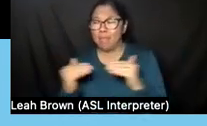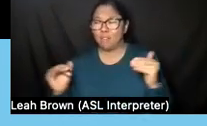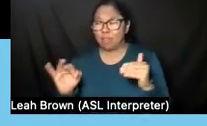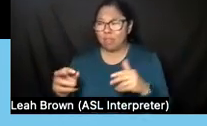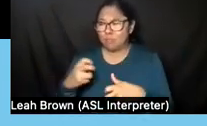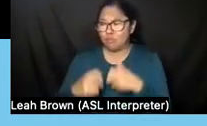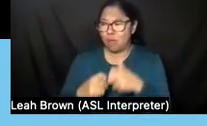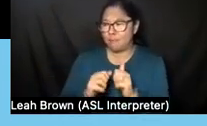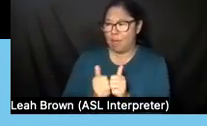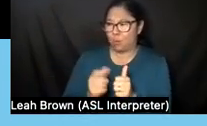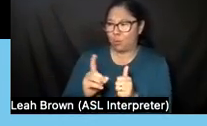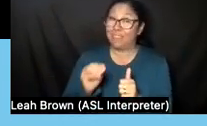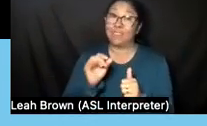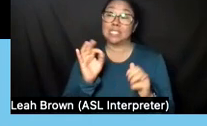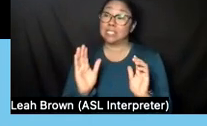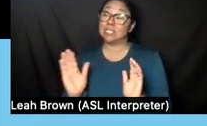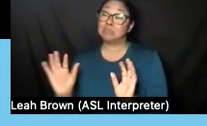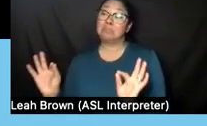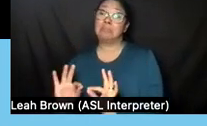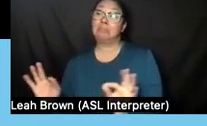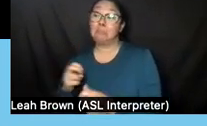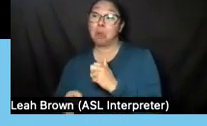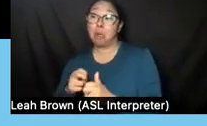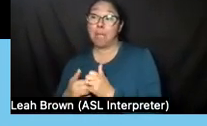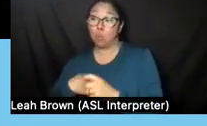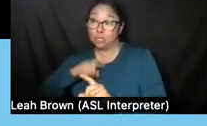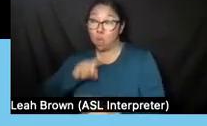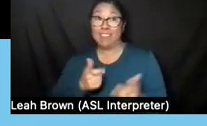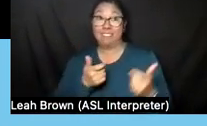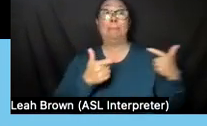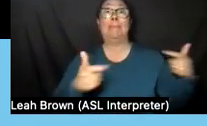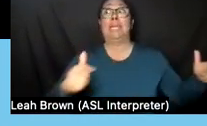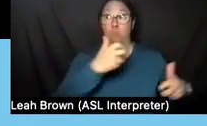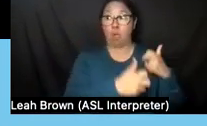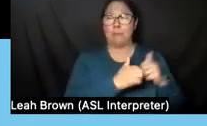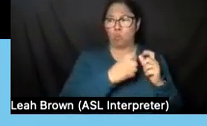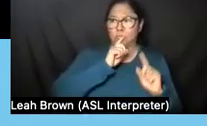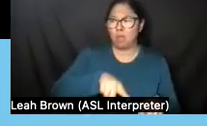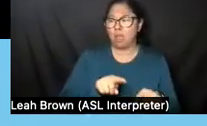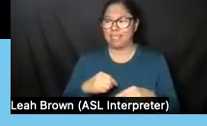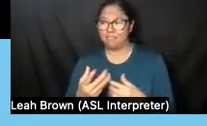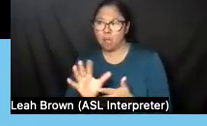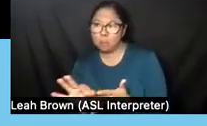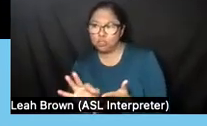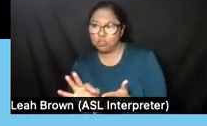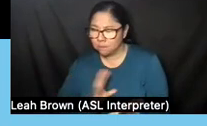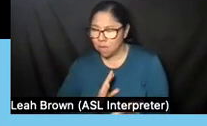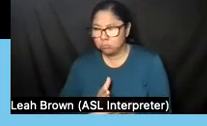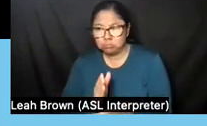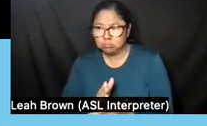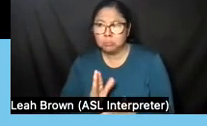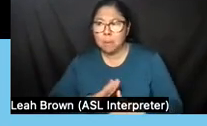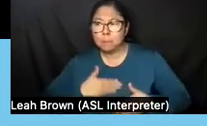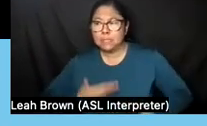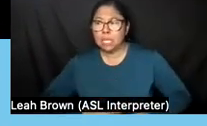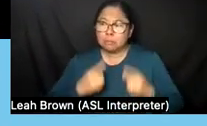respond? If there's a small problem, what are some other ways that we can respond differently? So giving them those options of, hey, it's okay to be upset. What are some